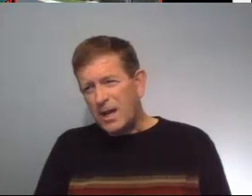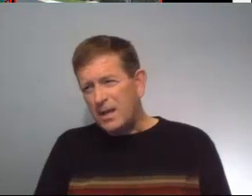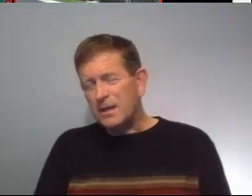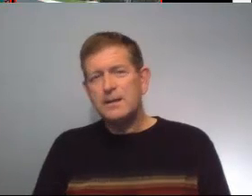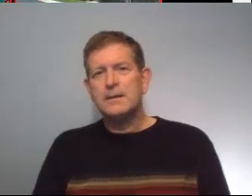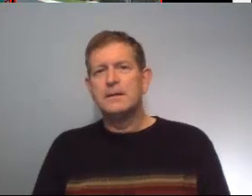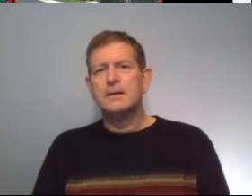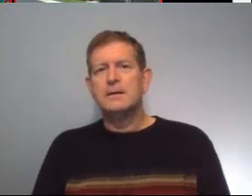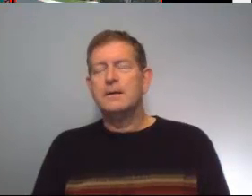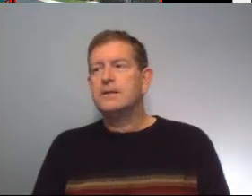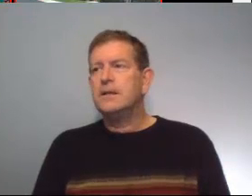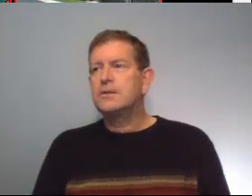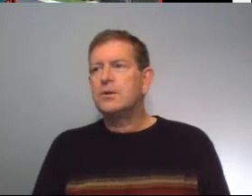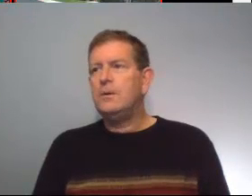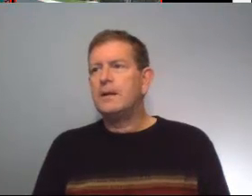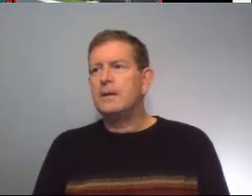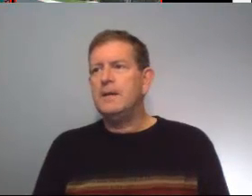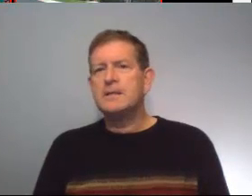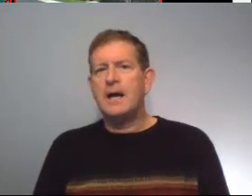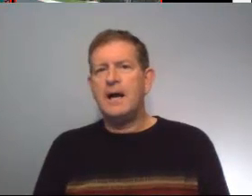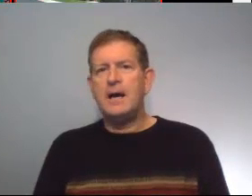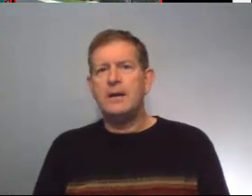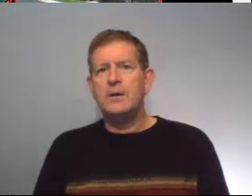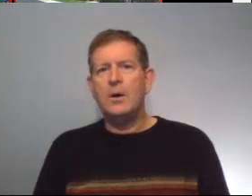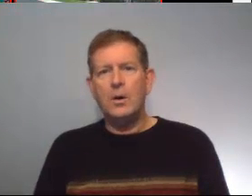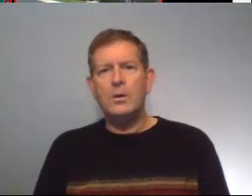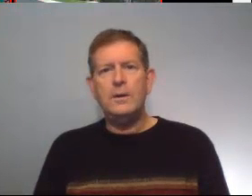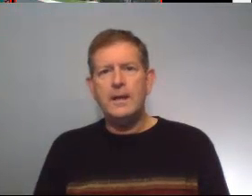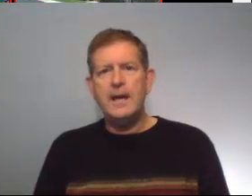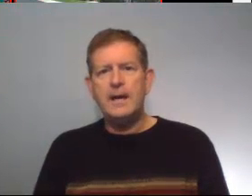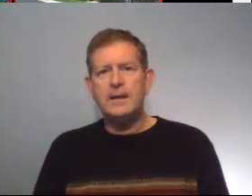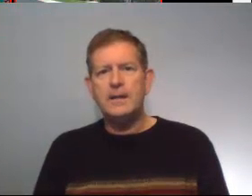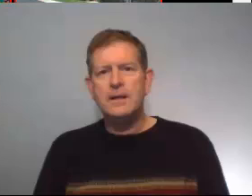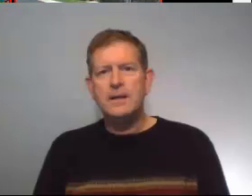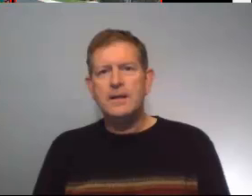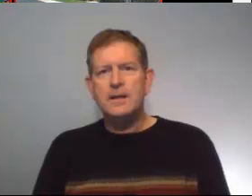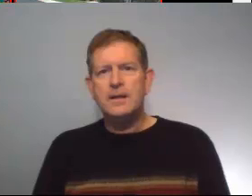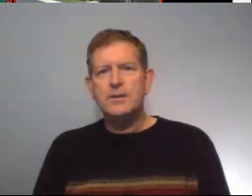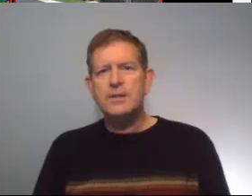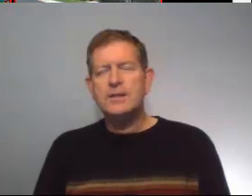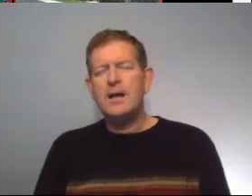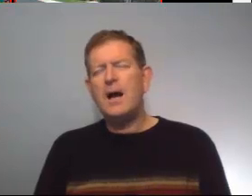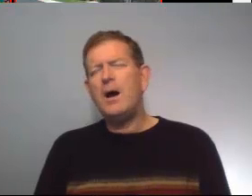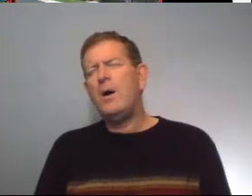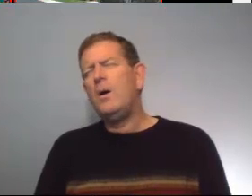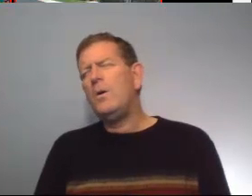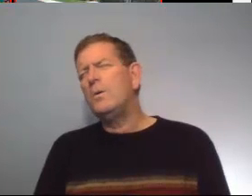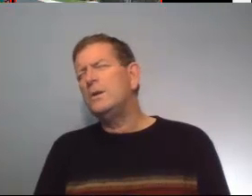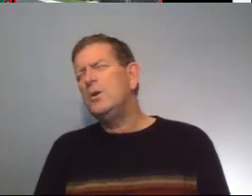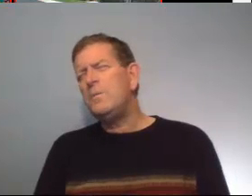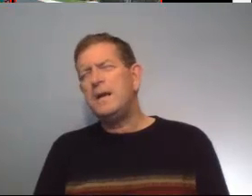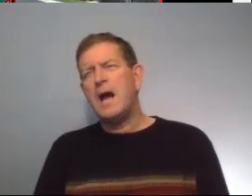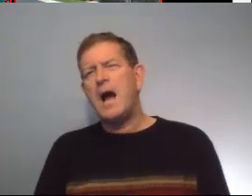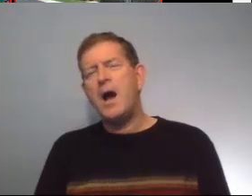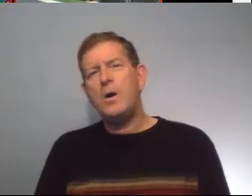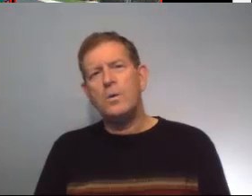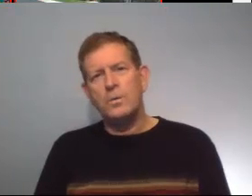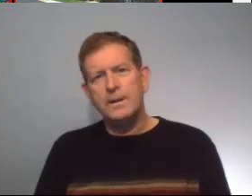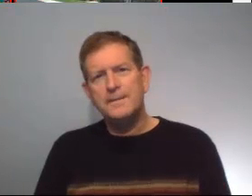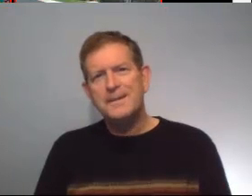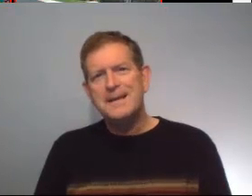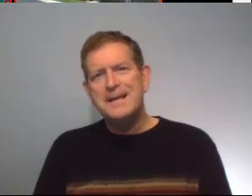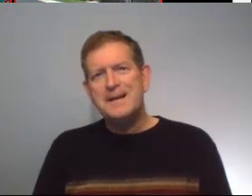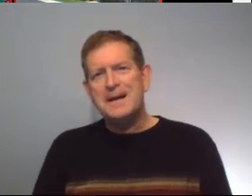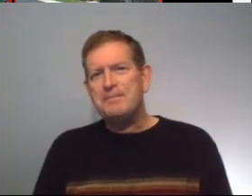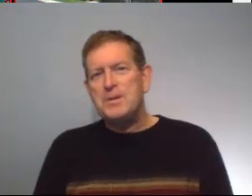you say? I said, sobre, it means on, O-N. And she said, oh, you mean